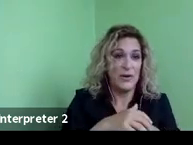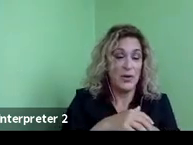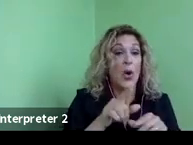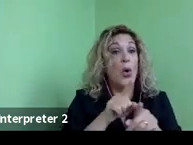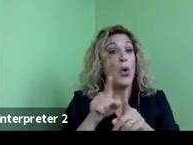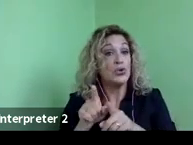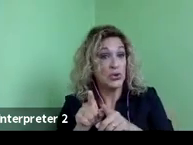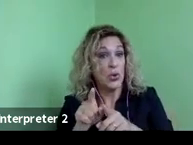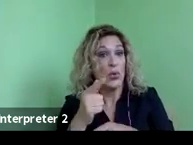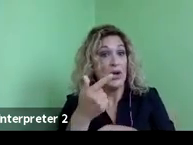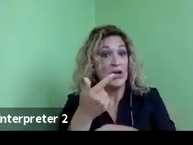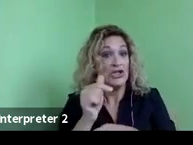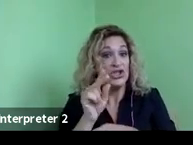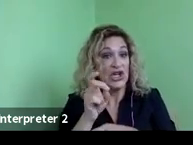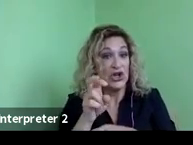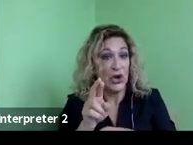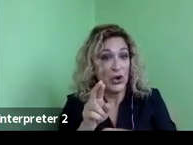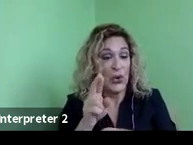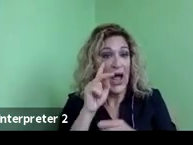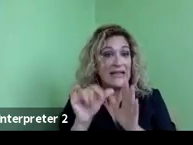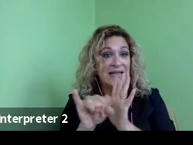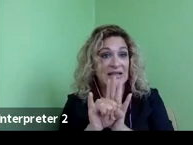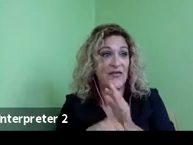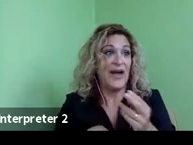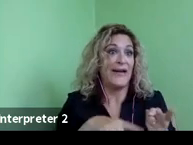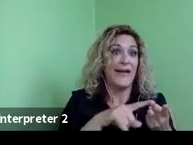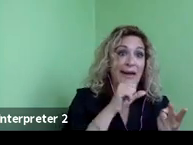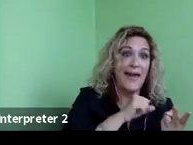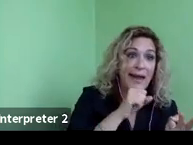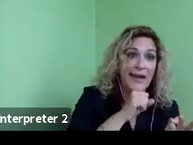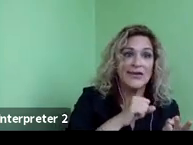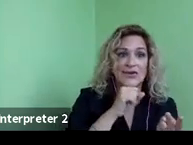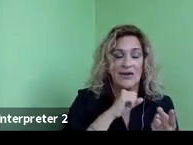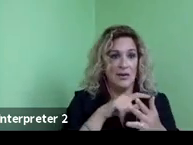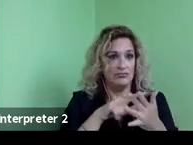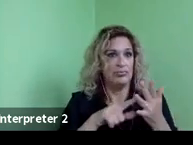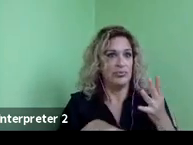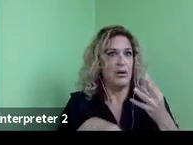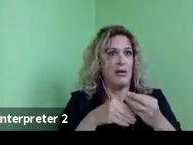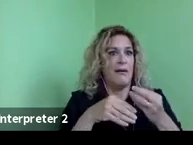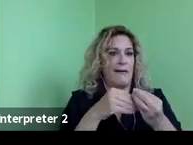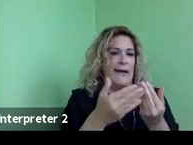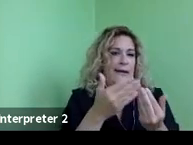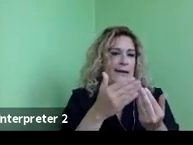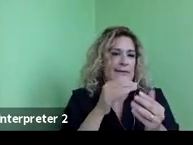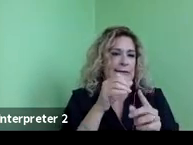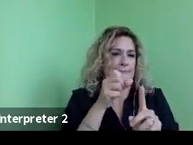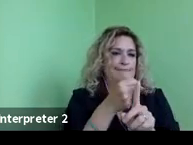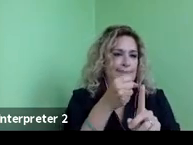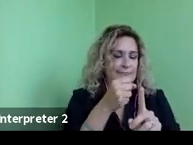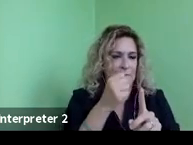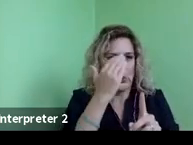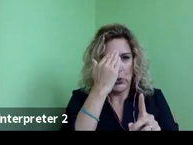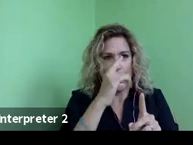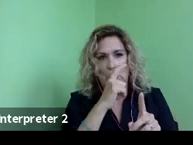identity and age are factored in. So it's important just to remember that it's not just